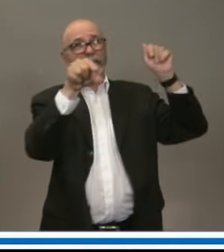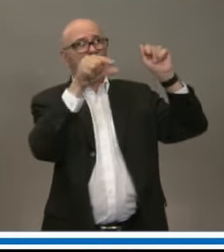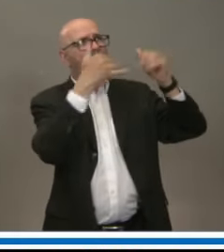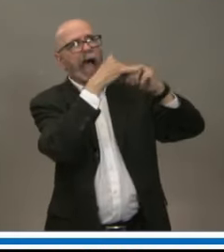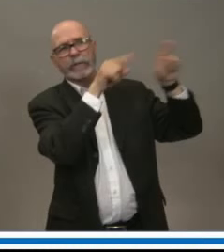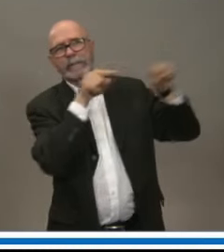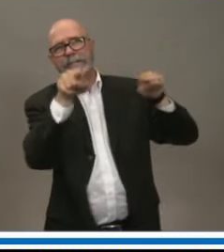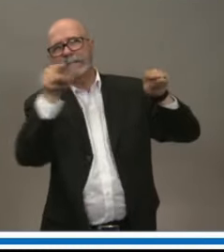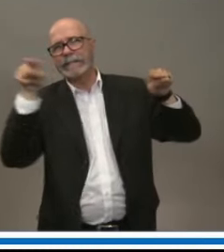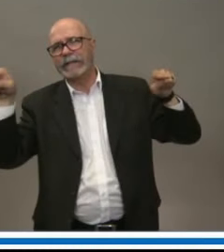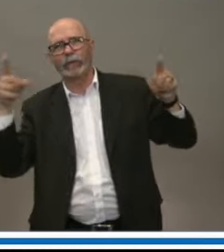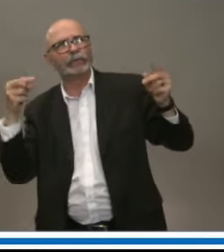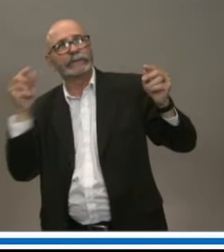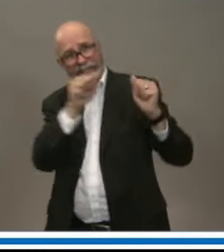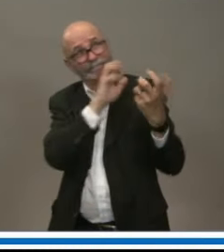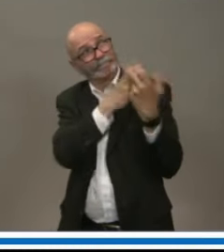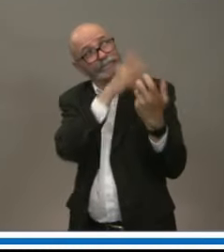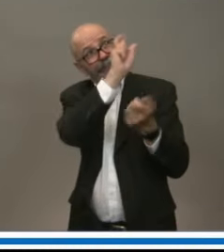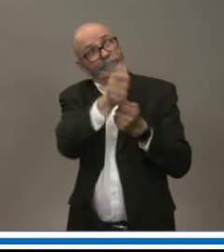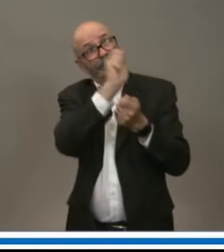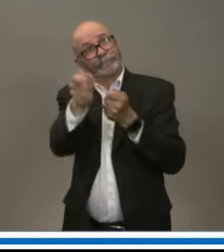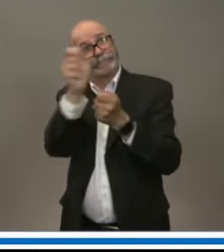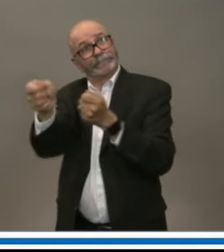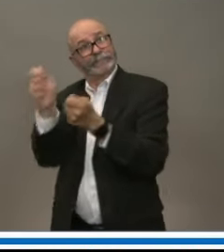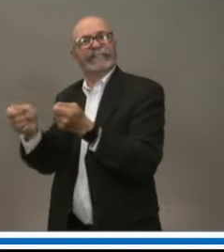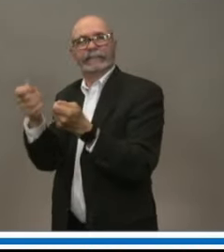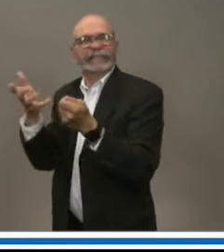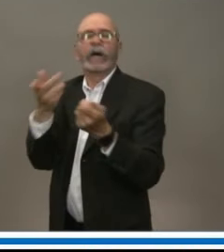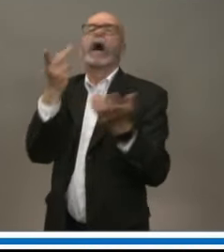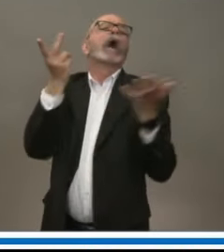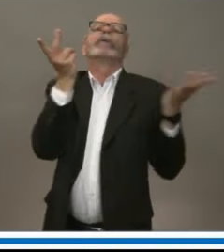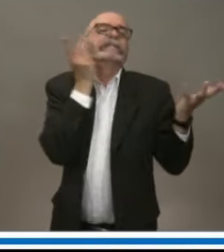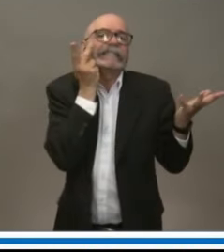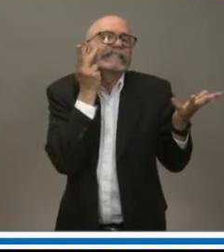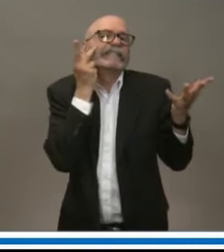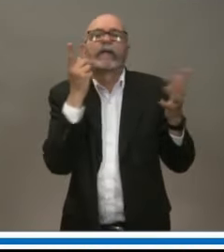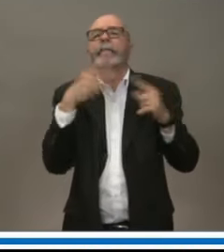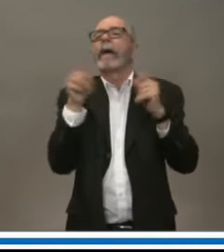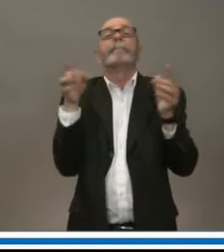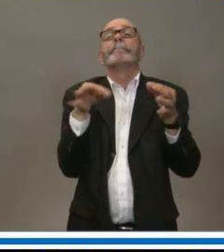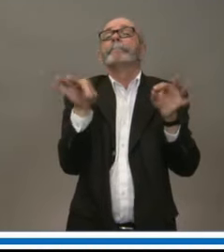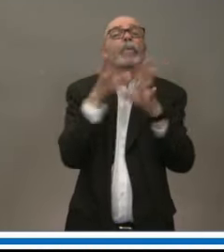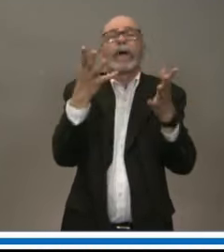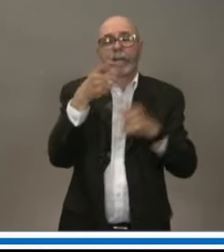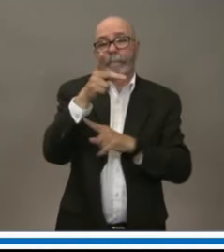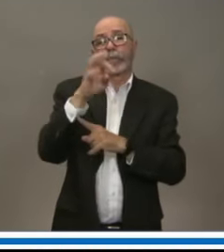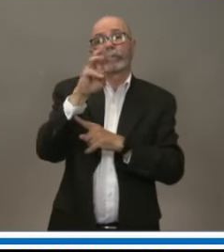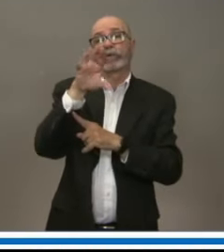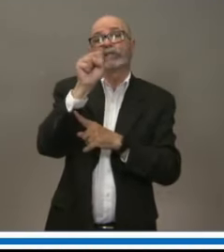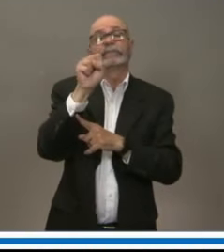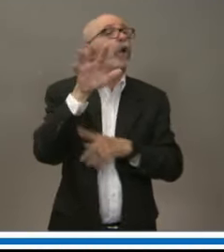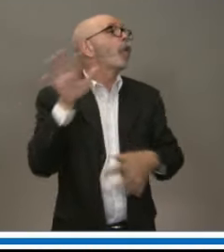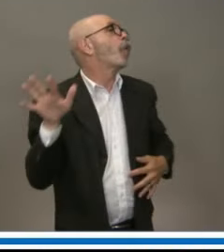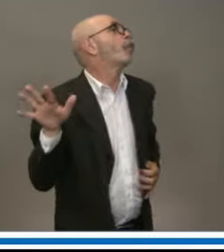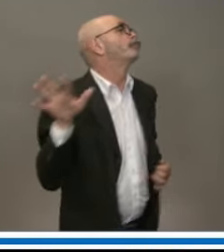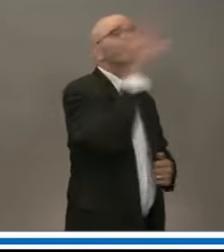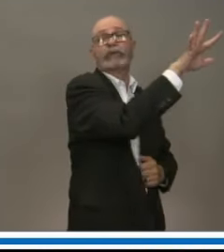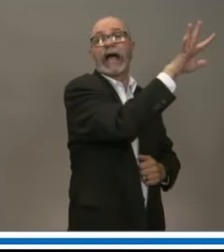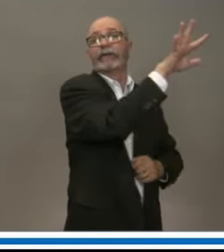you, regardless of the political stripes of premiers across the country, everyone has been really focused on how do we